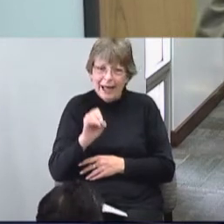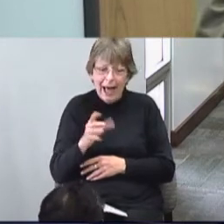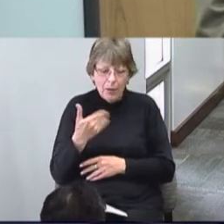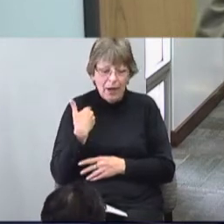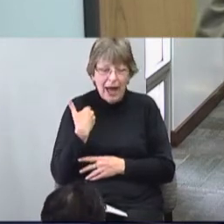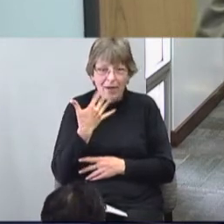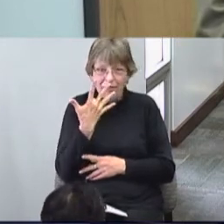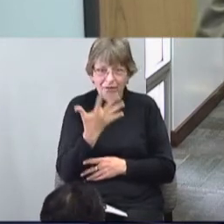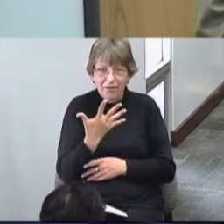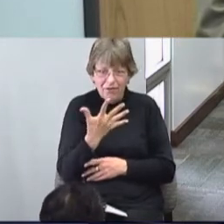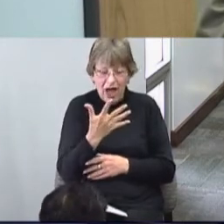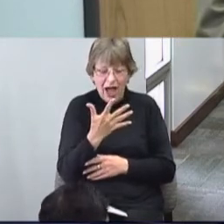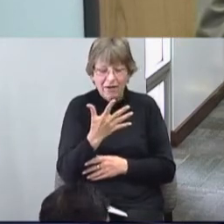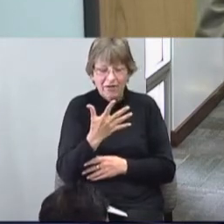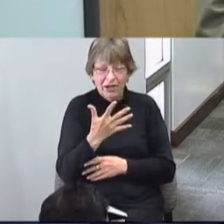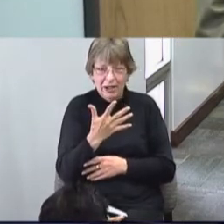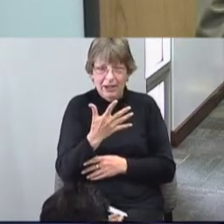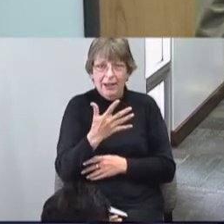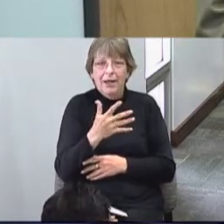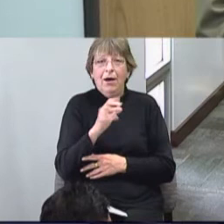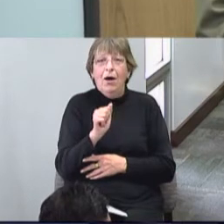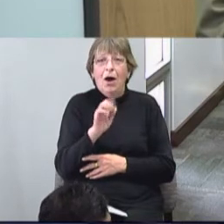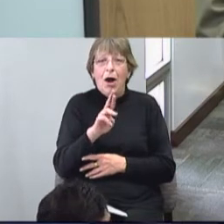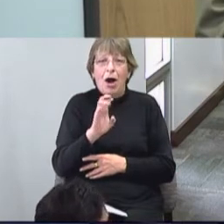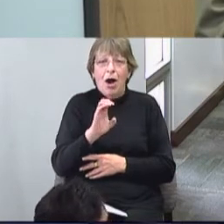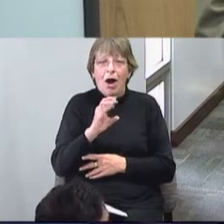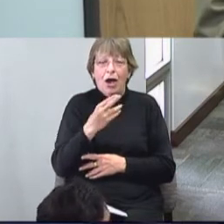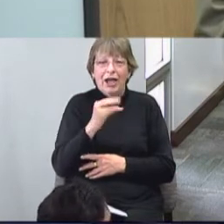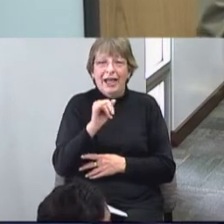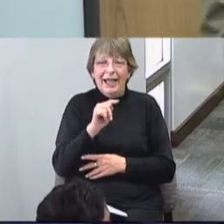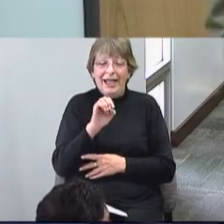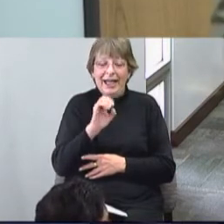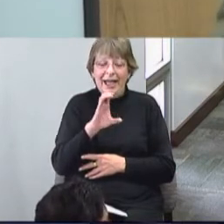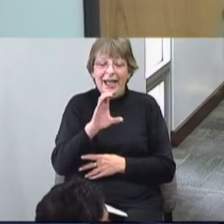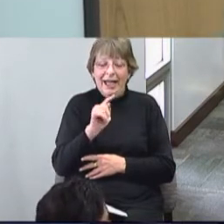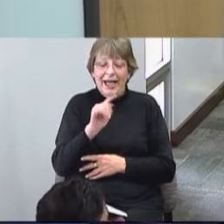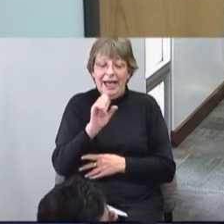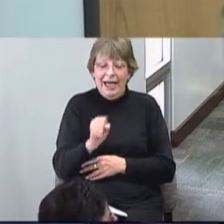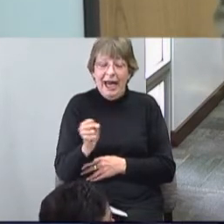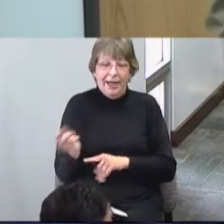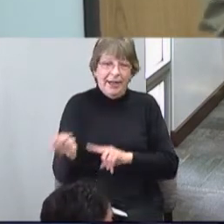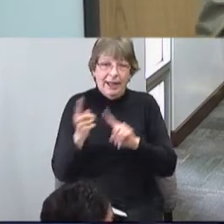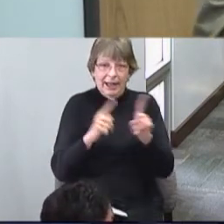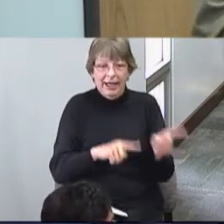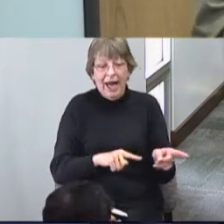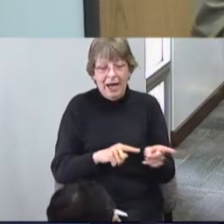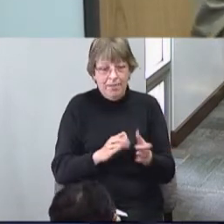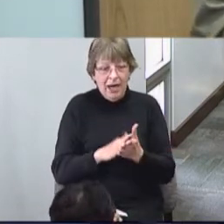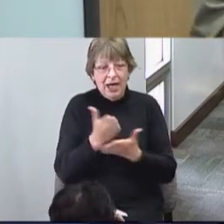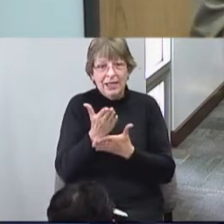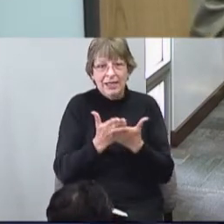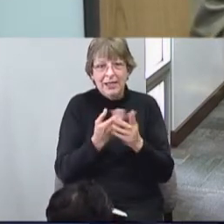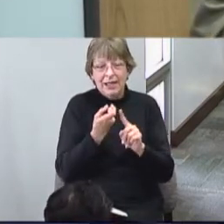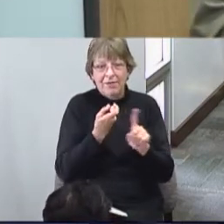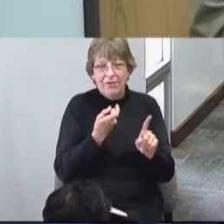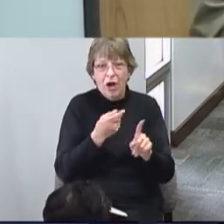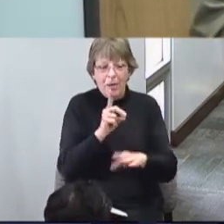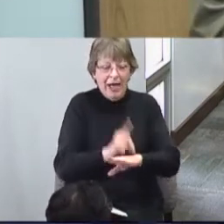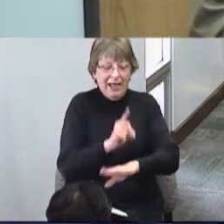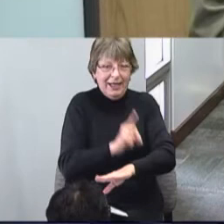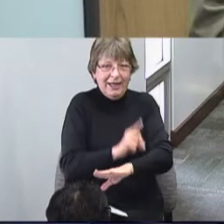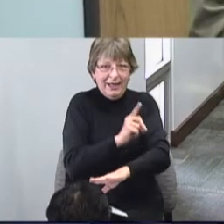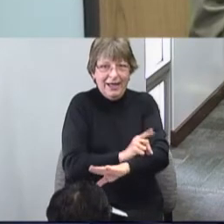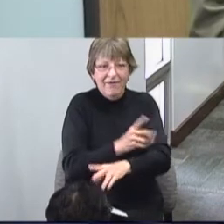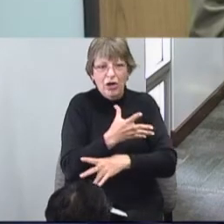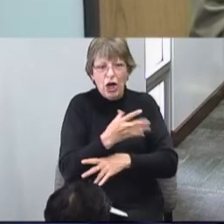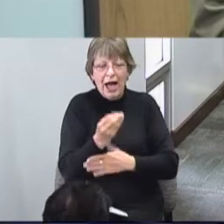architects with us: Chris Kostelik, Lee Sterrett, Brent Ross from Denver, and Shannon Bohm and Gary Holler from our